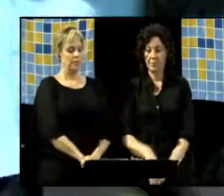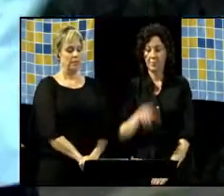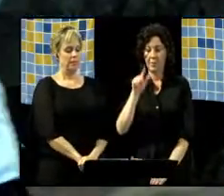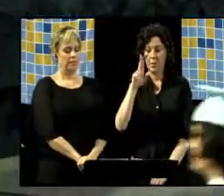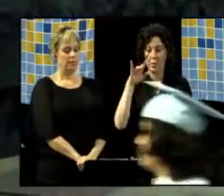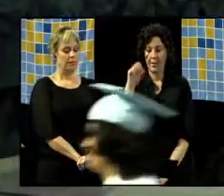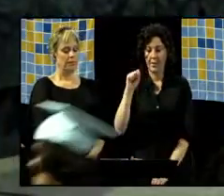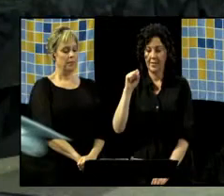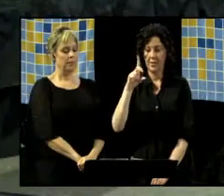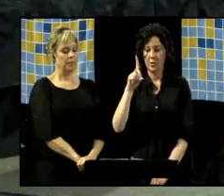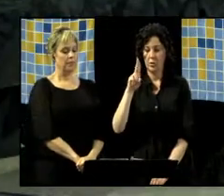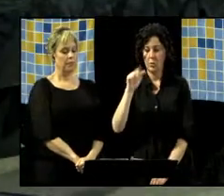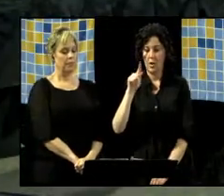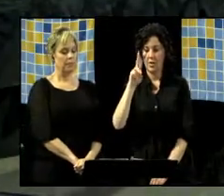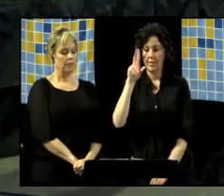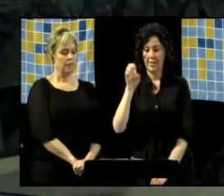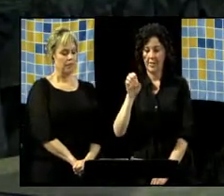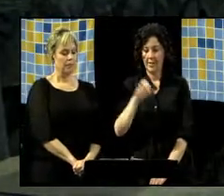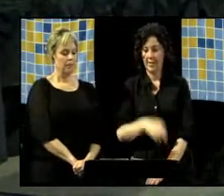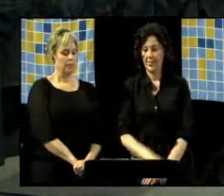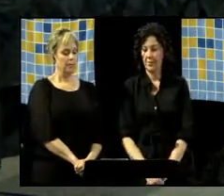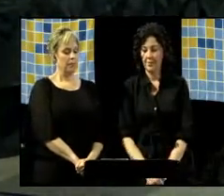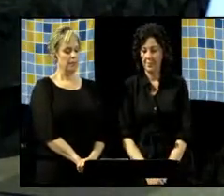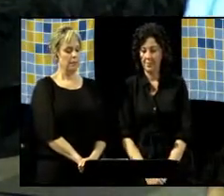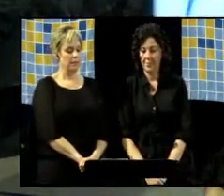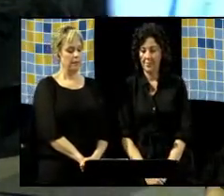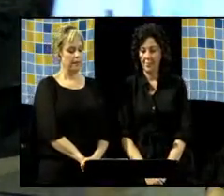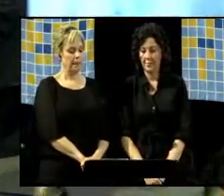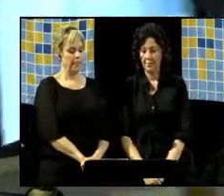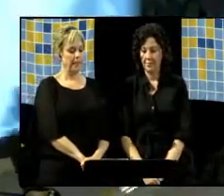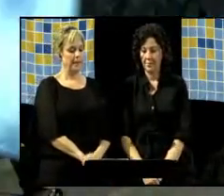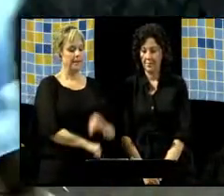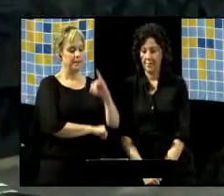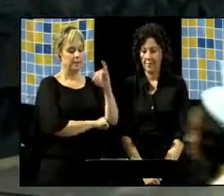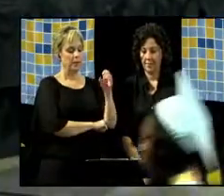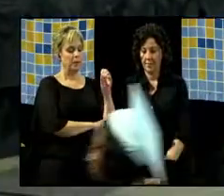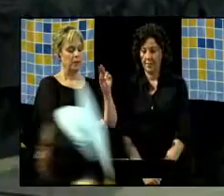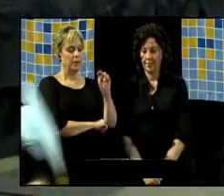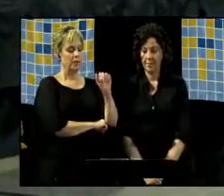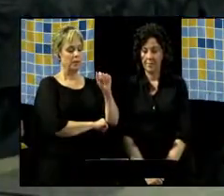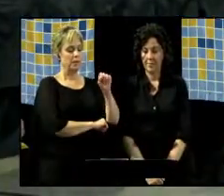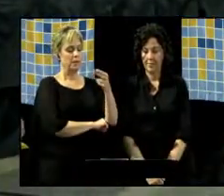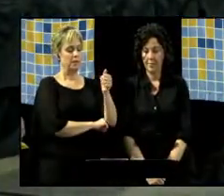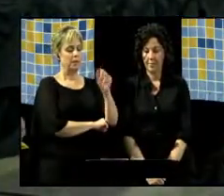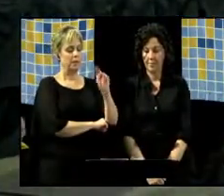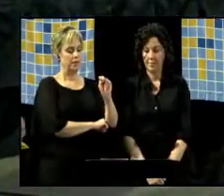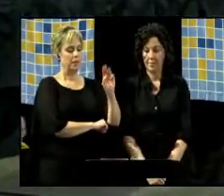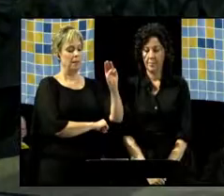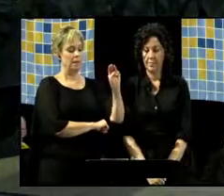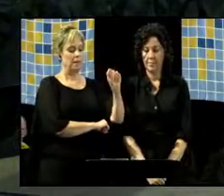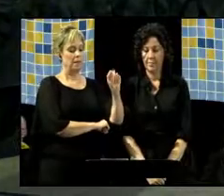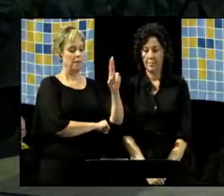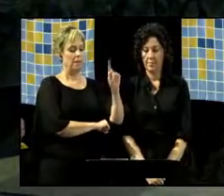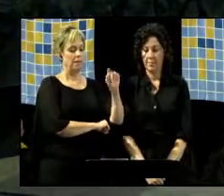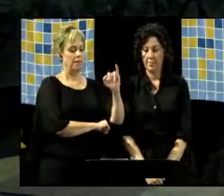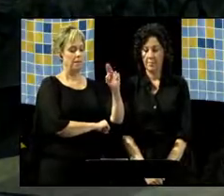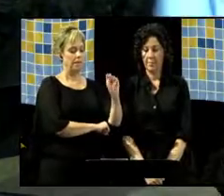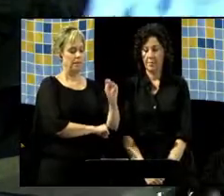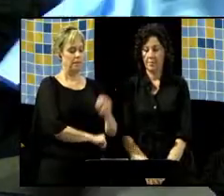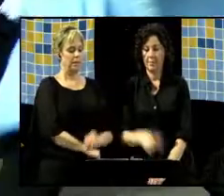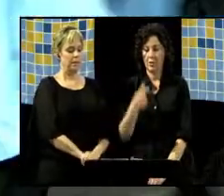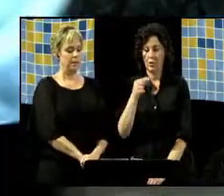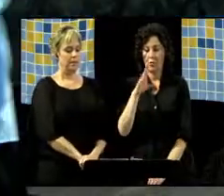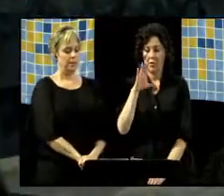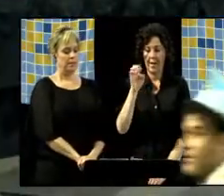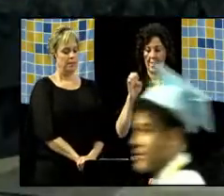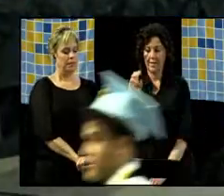Luis Alejandro Marmolejos Duarte. Jonathan Kyle Martin. Grace Ann